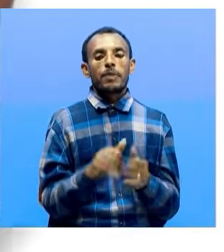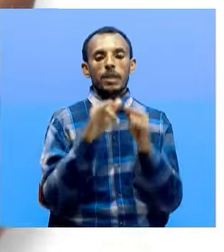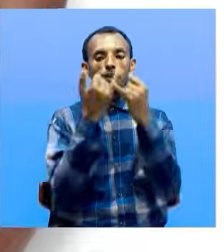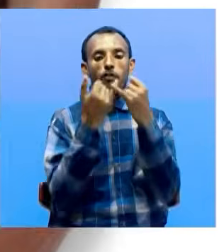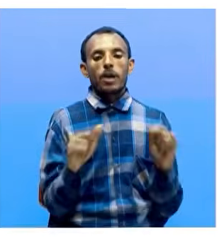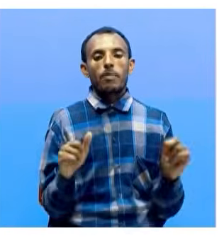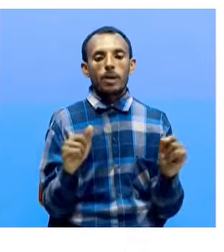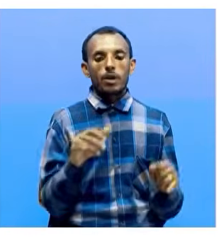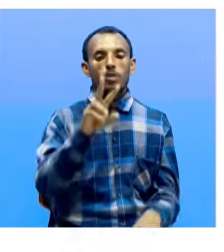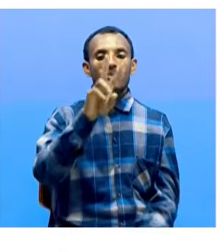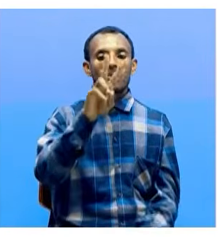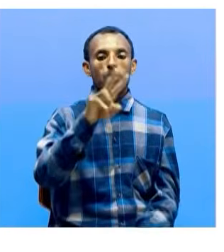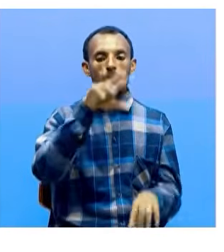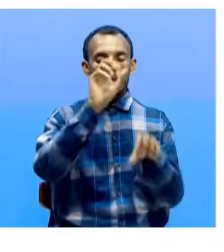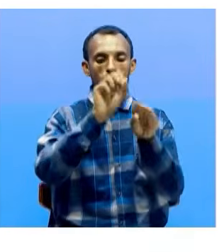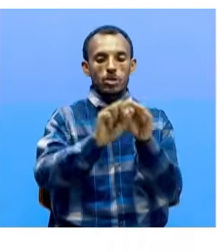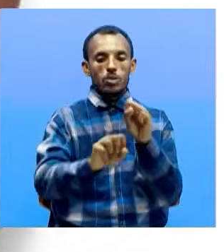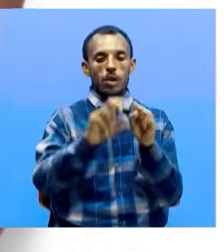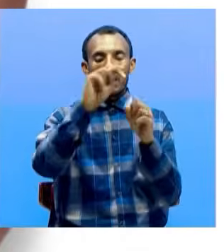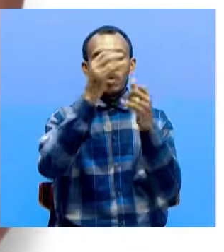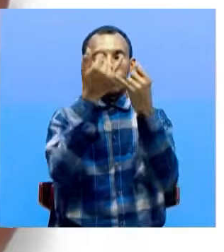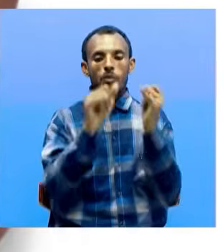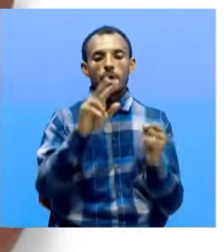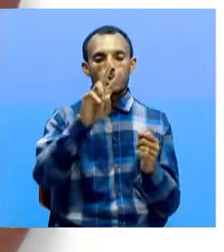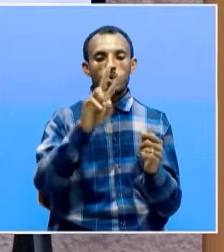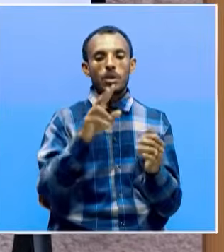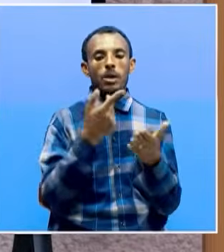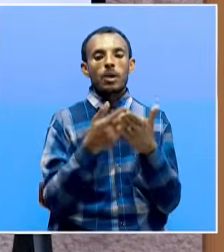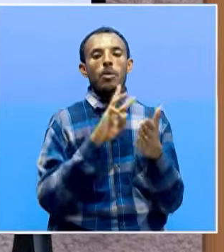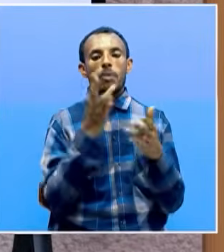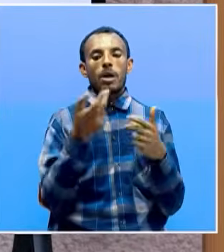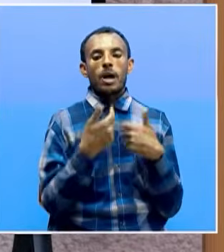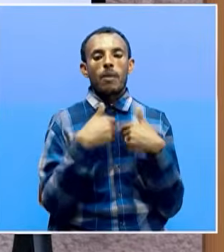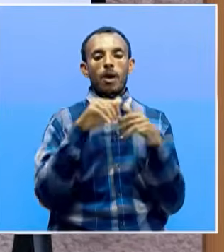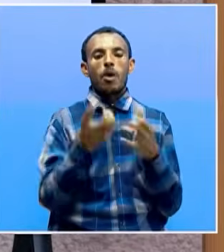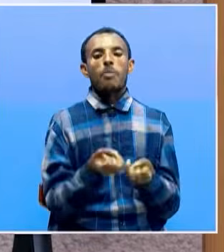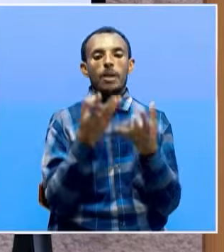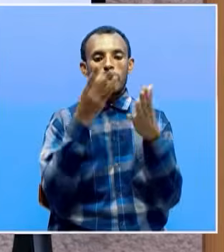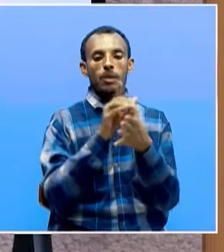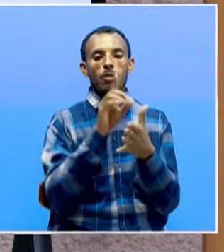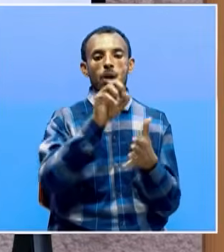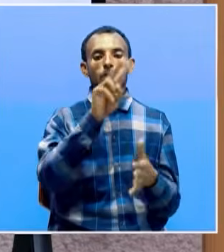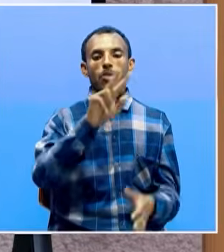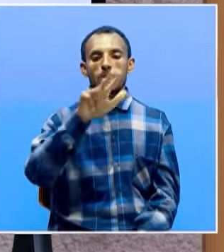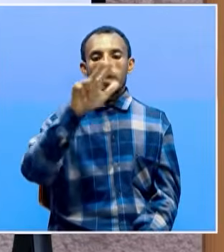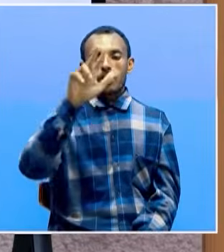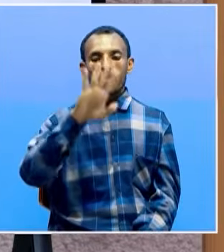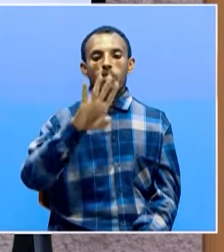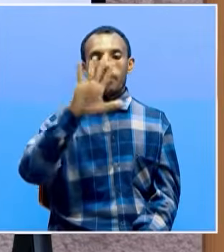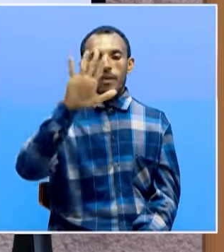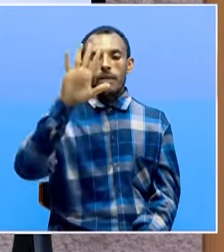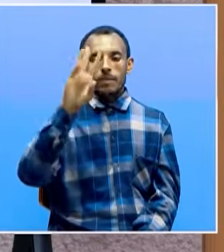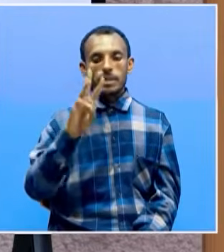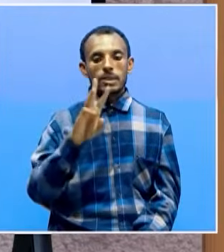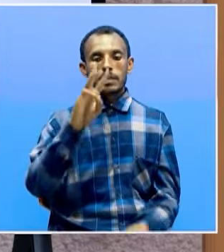divided by 2. So n over 2, here we have how many data sets? 1, 2, 3, 4, 5, 6. 6 over